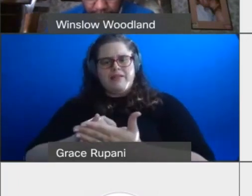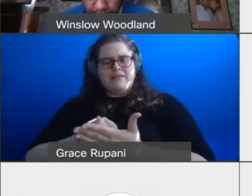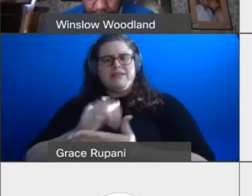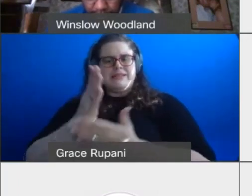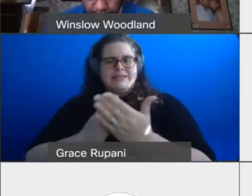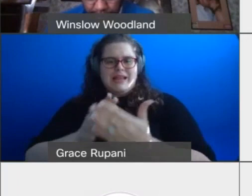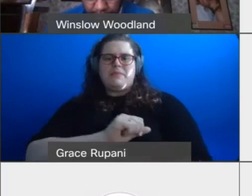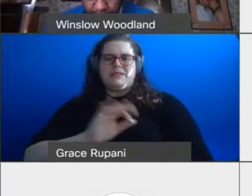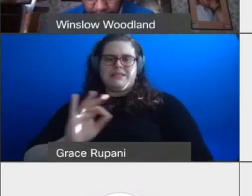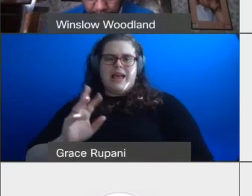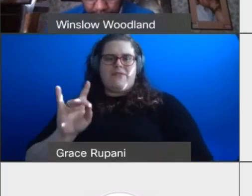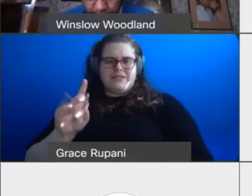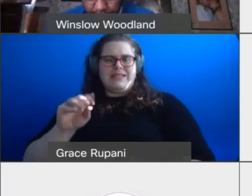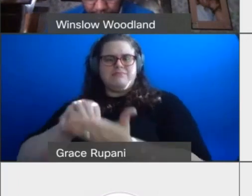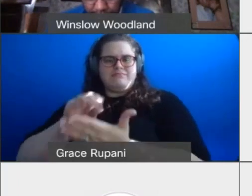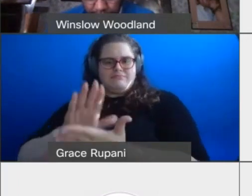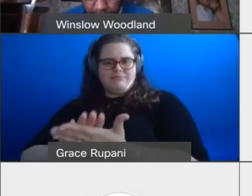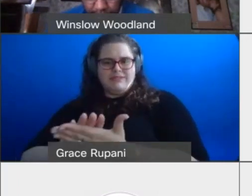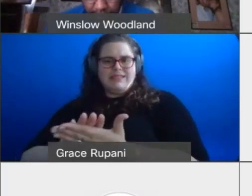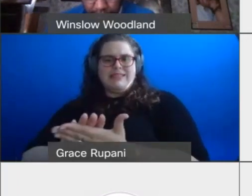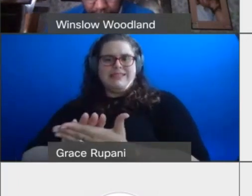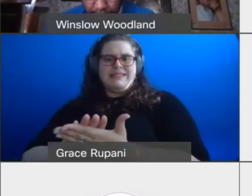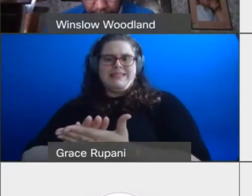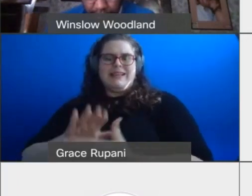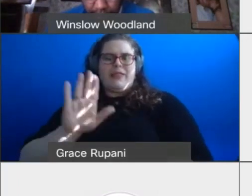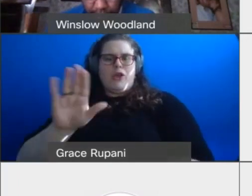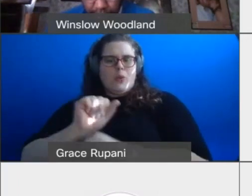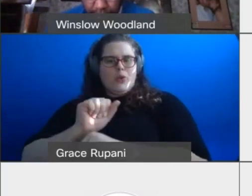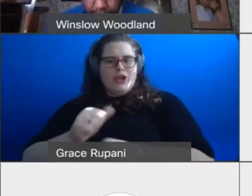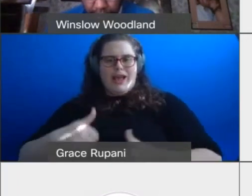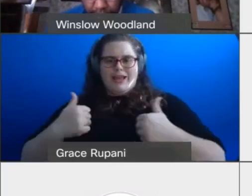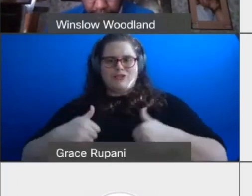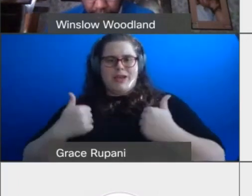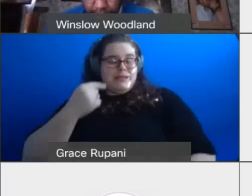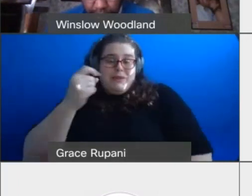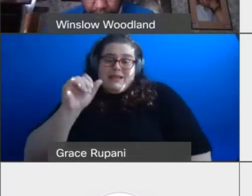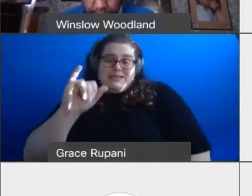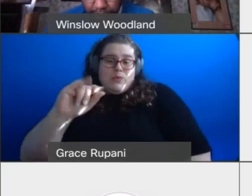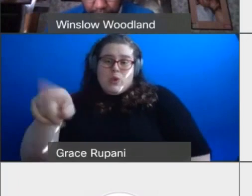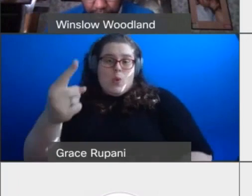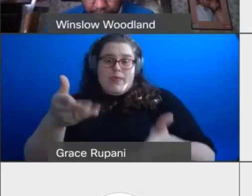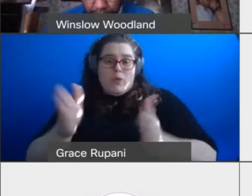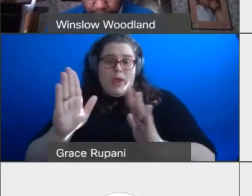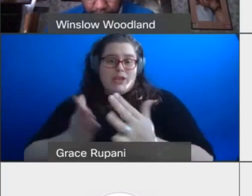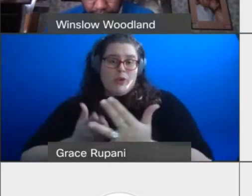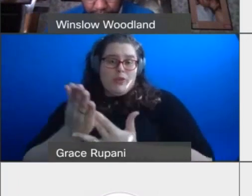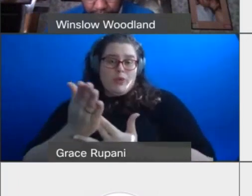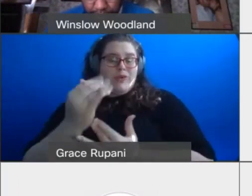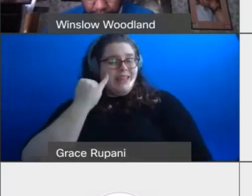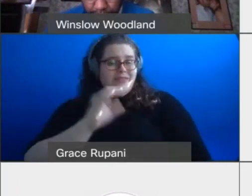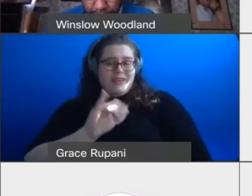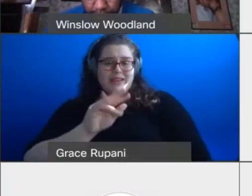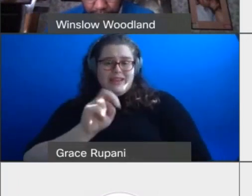register. So Karen, if you could just take that back to DC Health and let them know that the apparent limitation on one group is